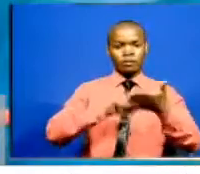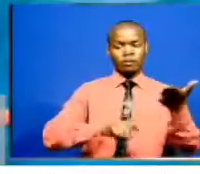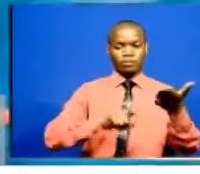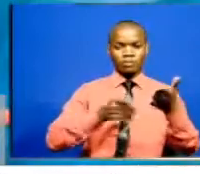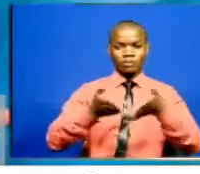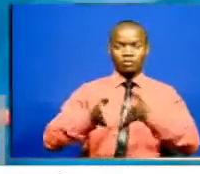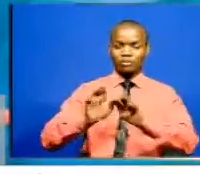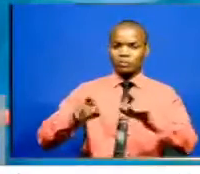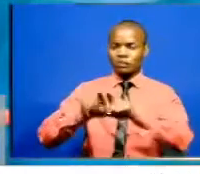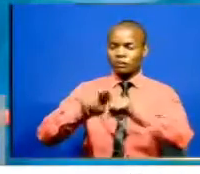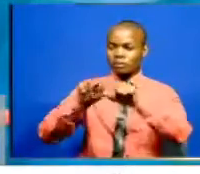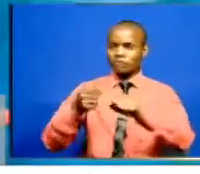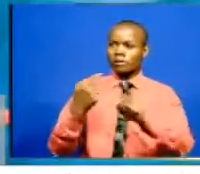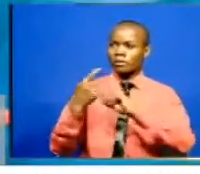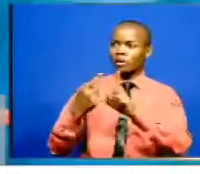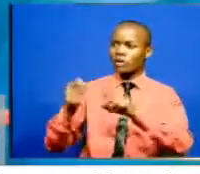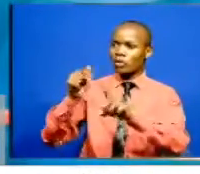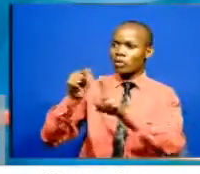speak to Africa